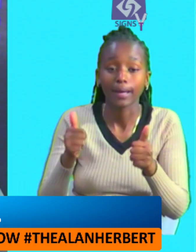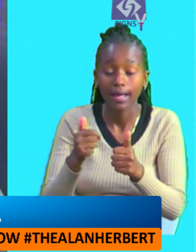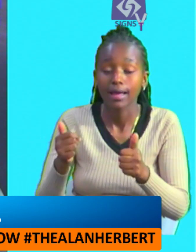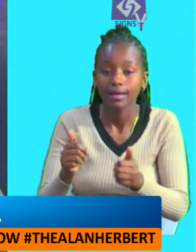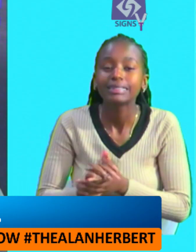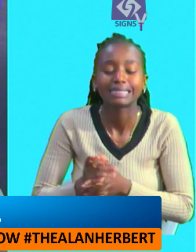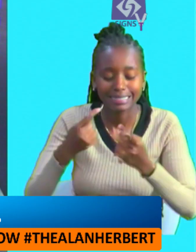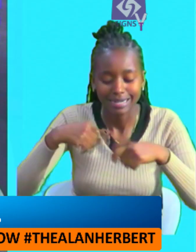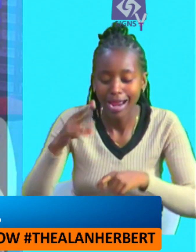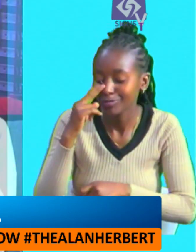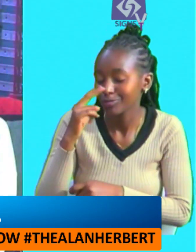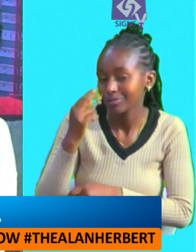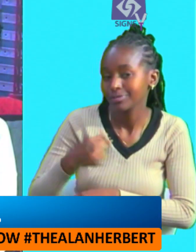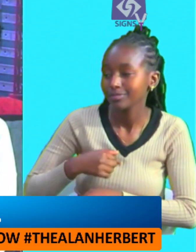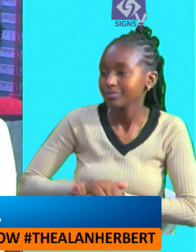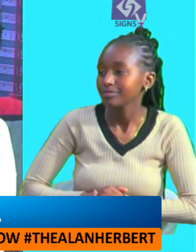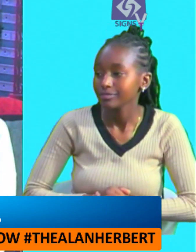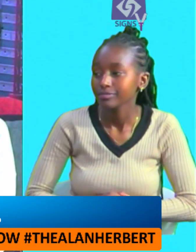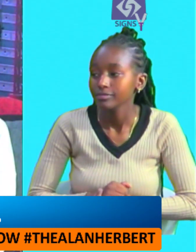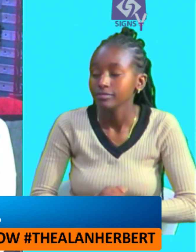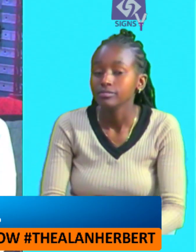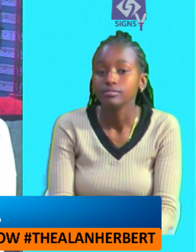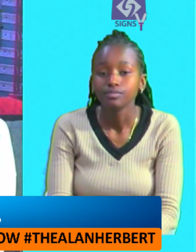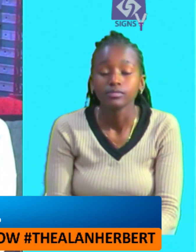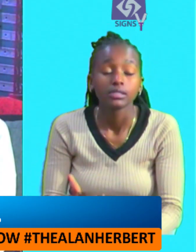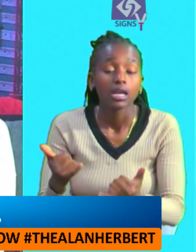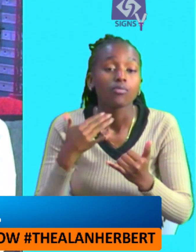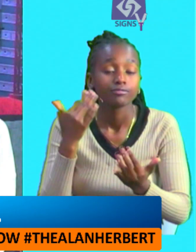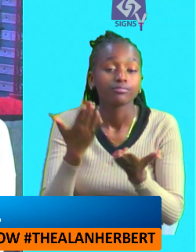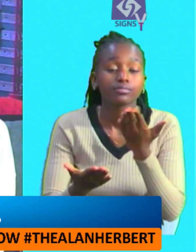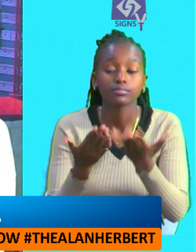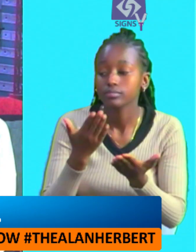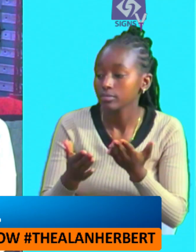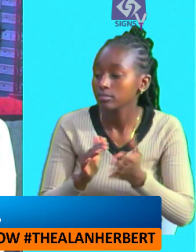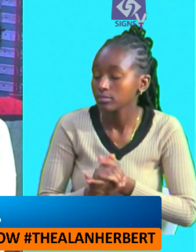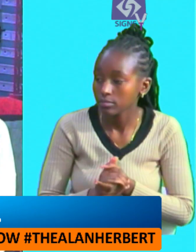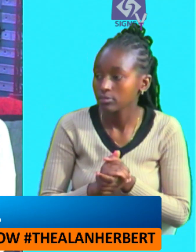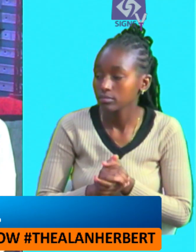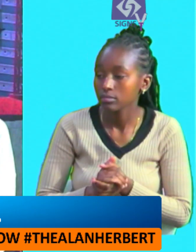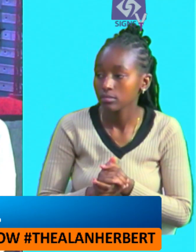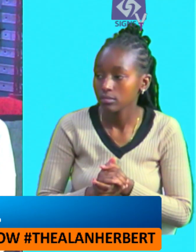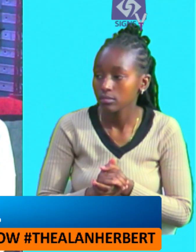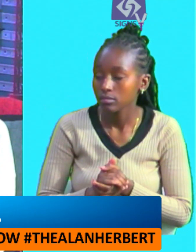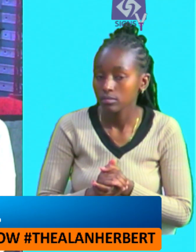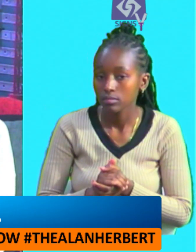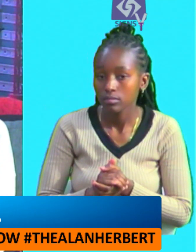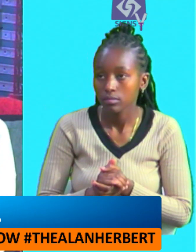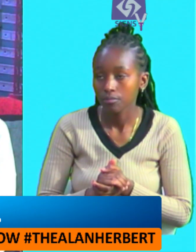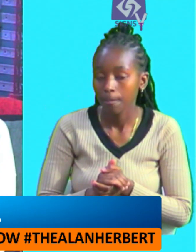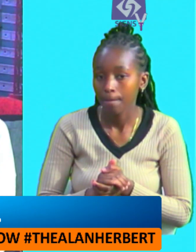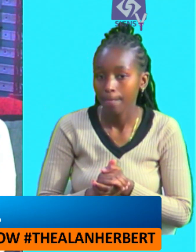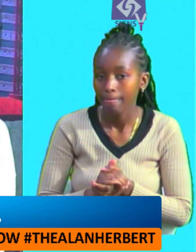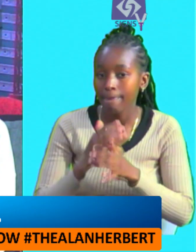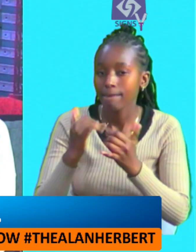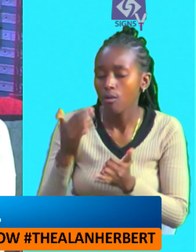I'm a giver of love. I give so much love to others, but when it comes to them giving me love, I naonanga kinikana